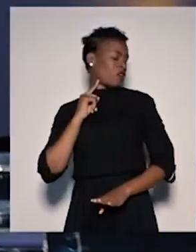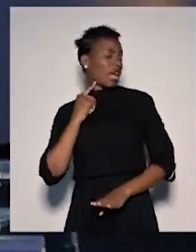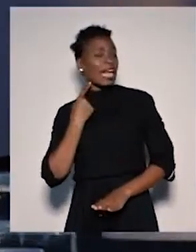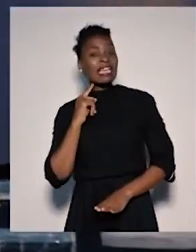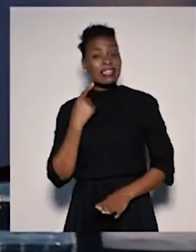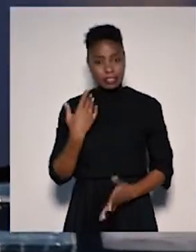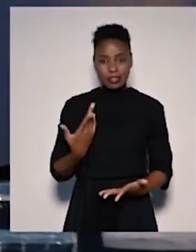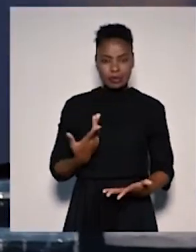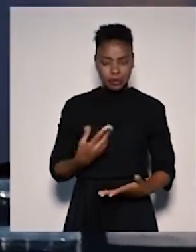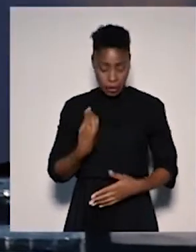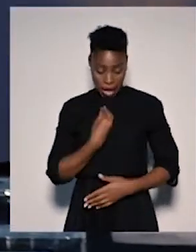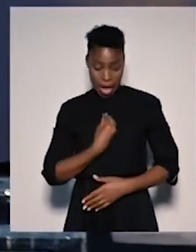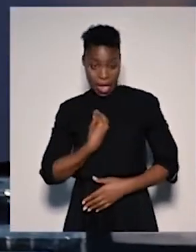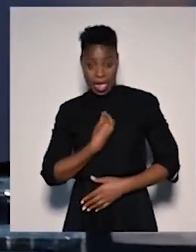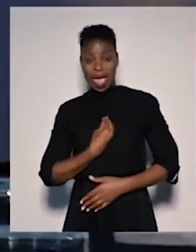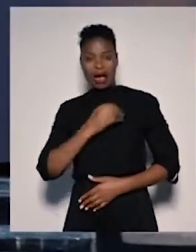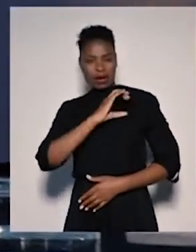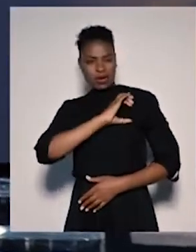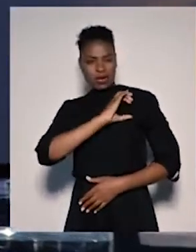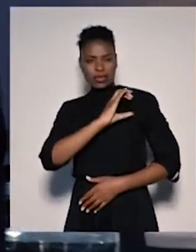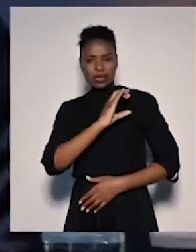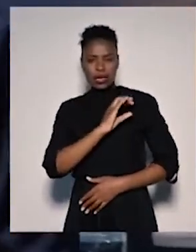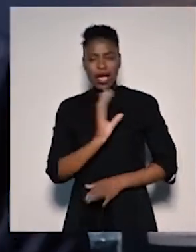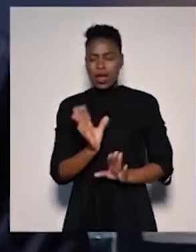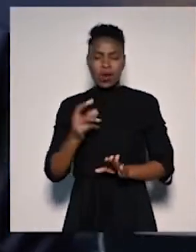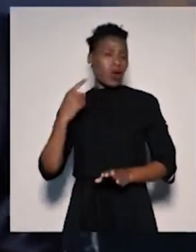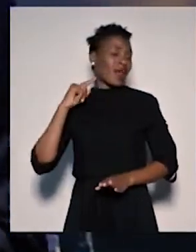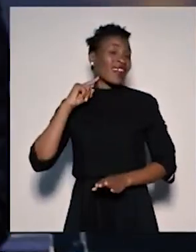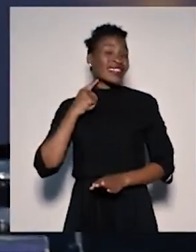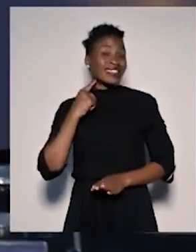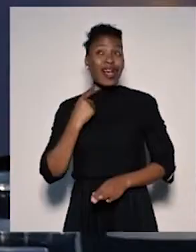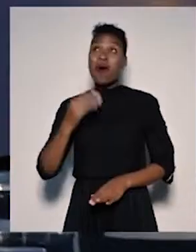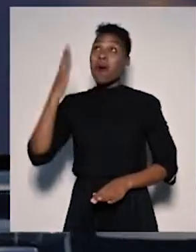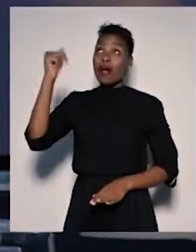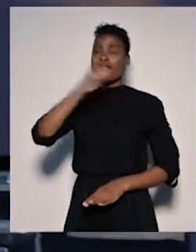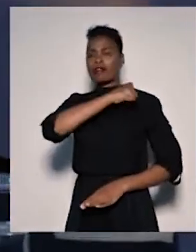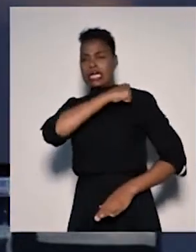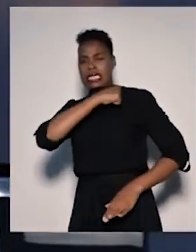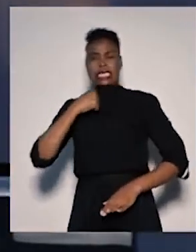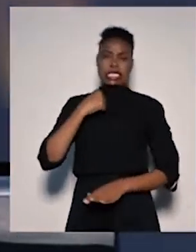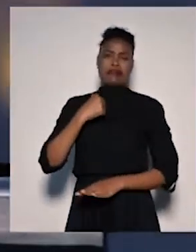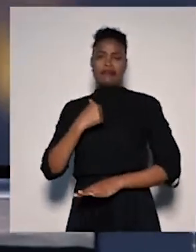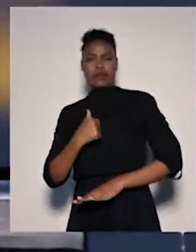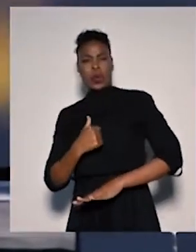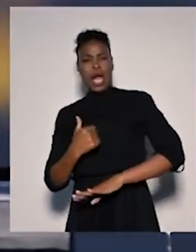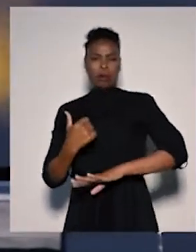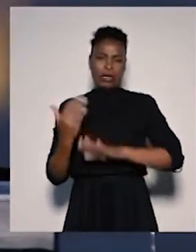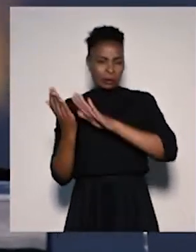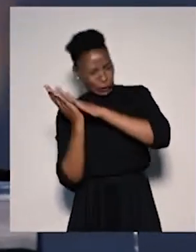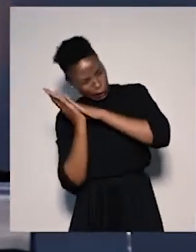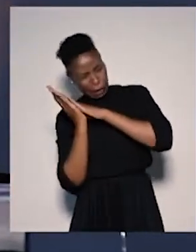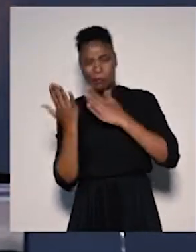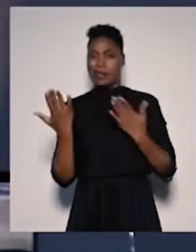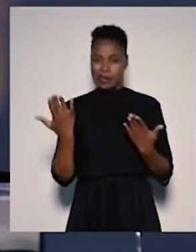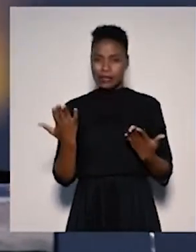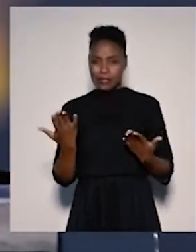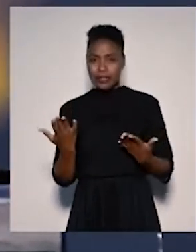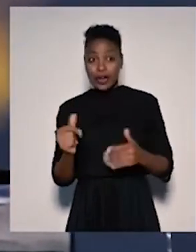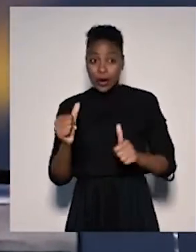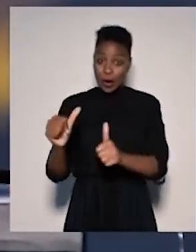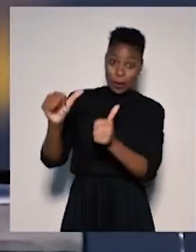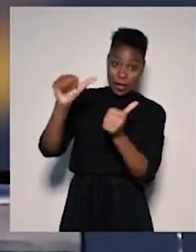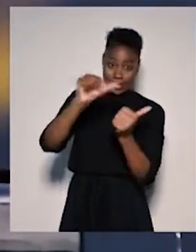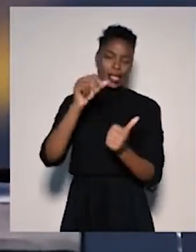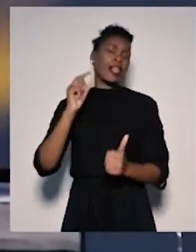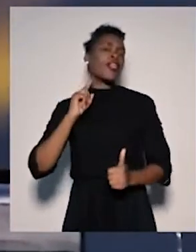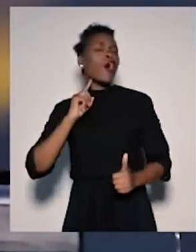Yet when I was a young Christian, I didn't want to lie because I thought God's going to kill me overnight. But I lied and I realized God didn't kill me. So then you go back to